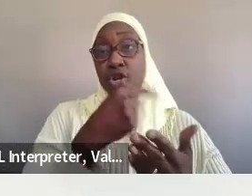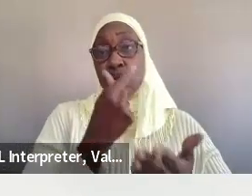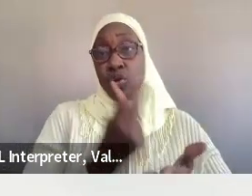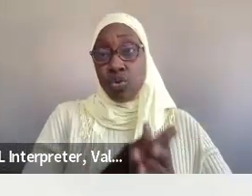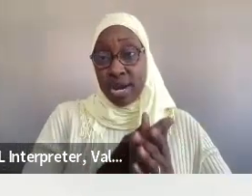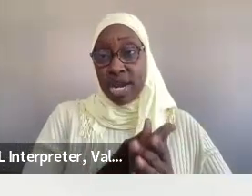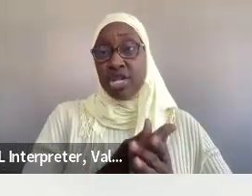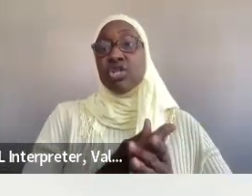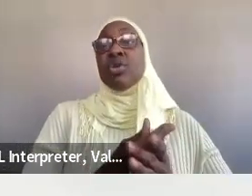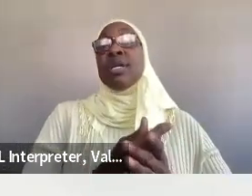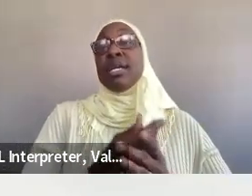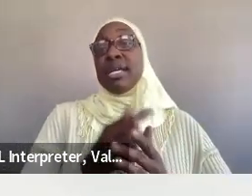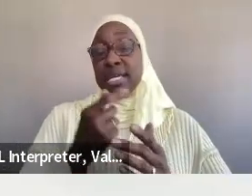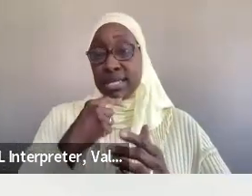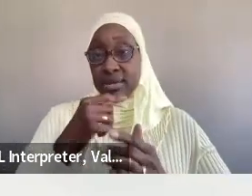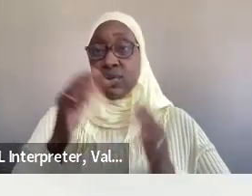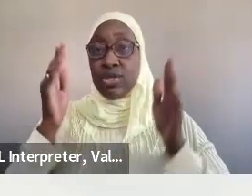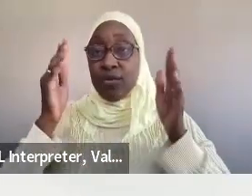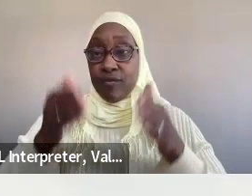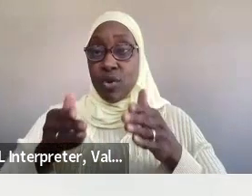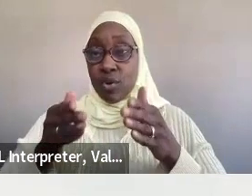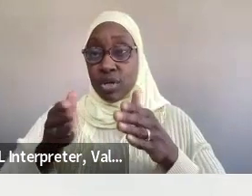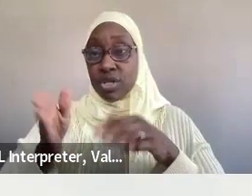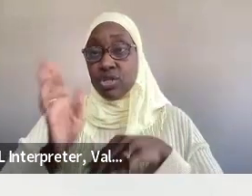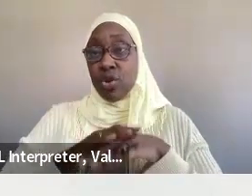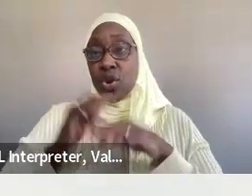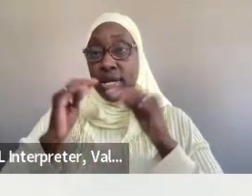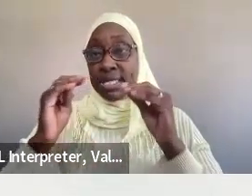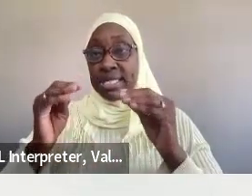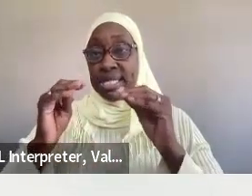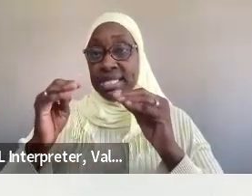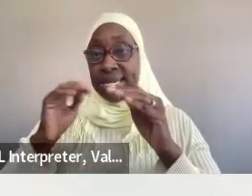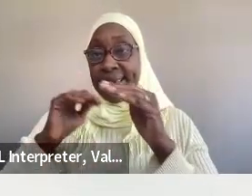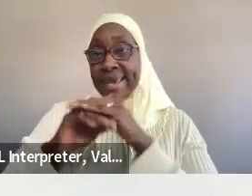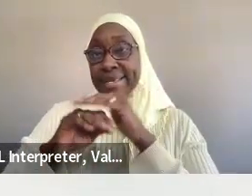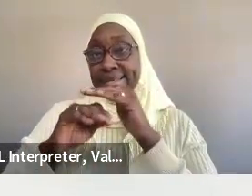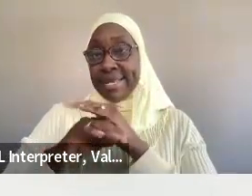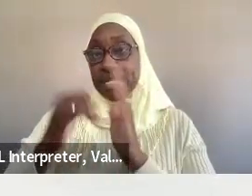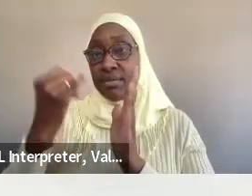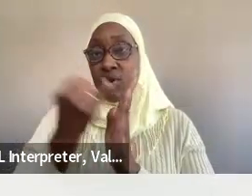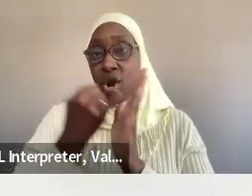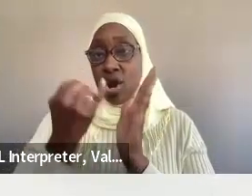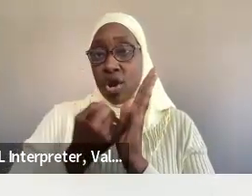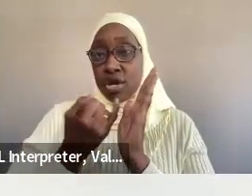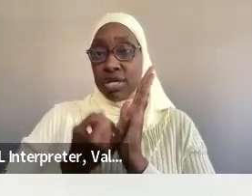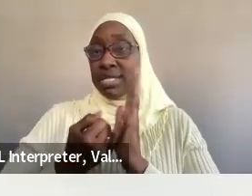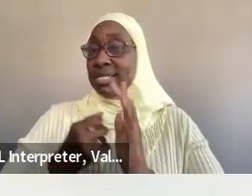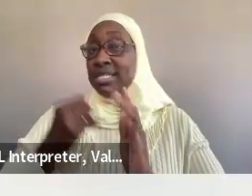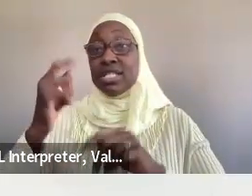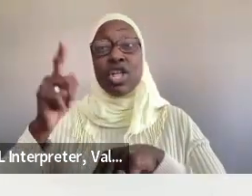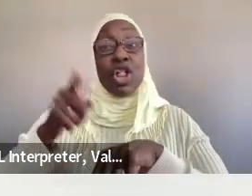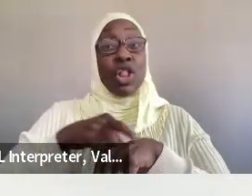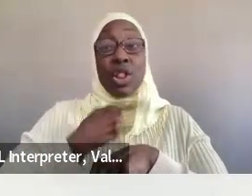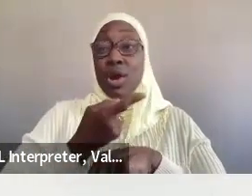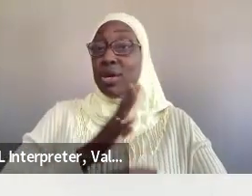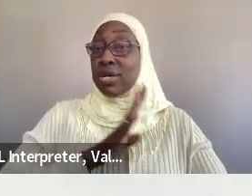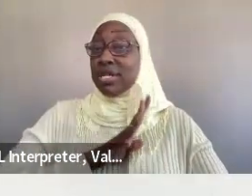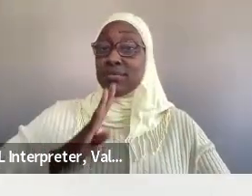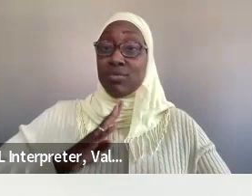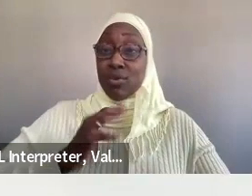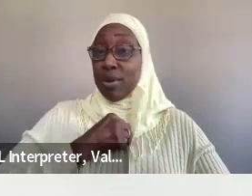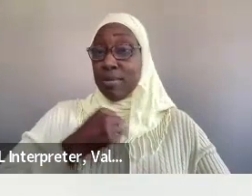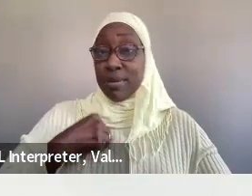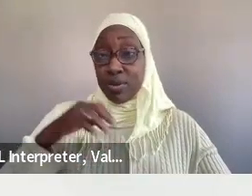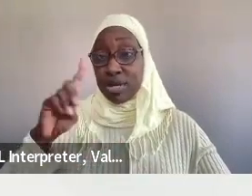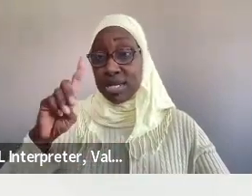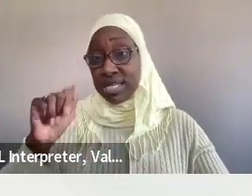on creating accessible technology and art. She is the current longest serving executive board member at Disability Justice at Brown,